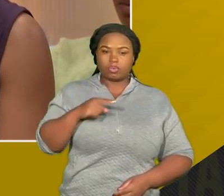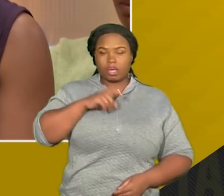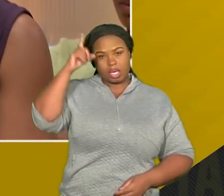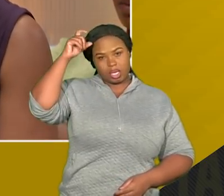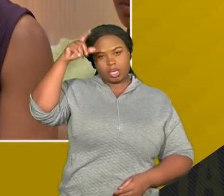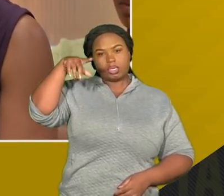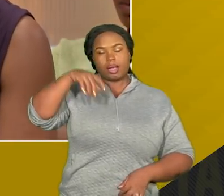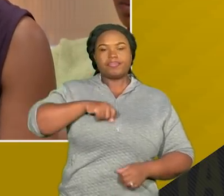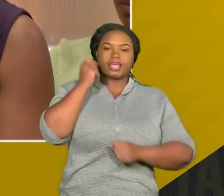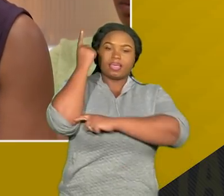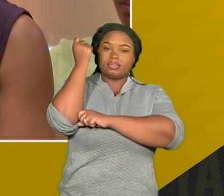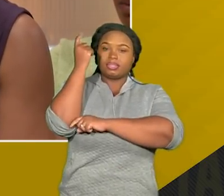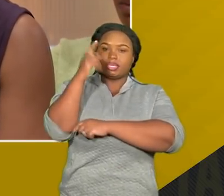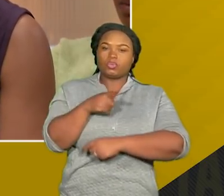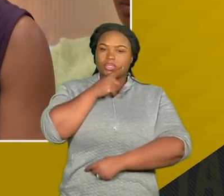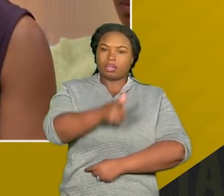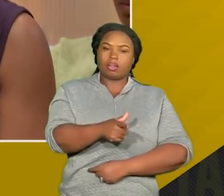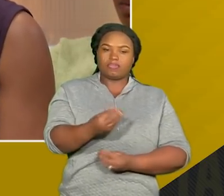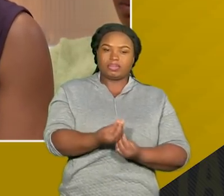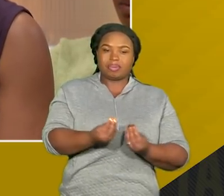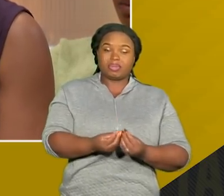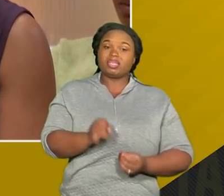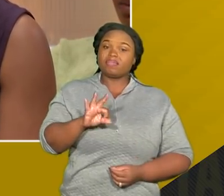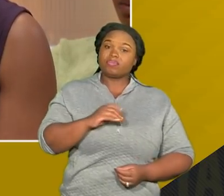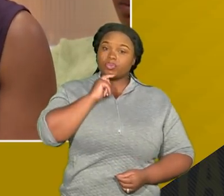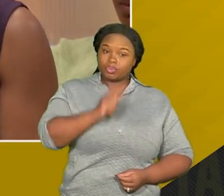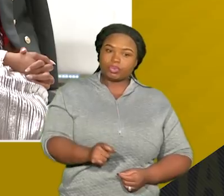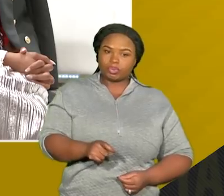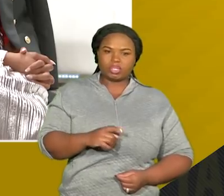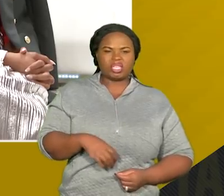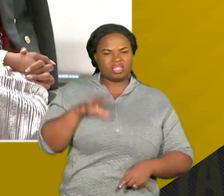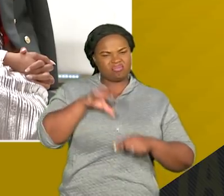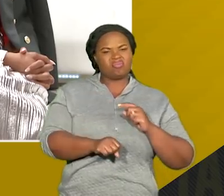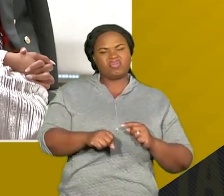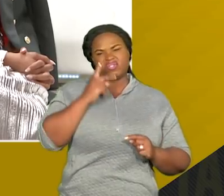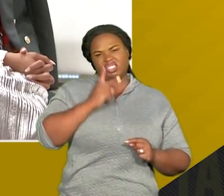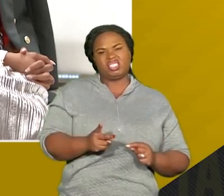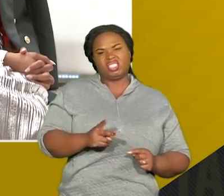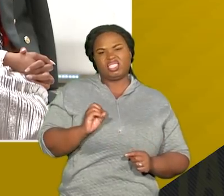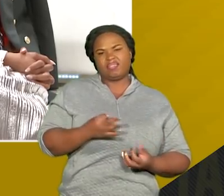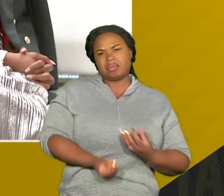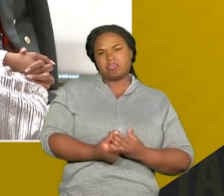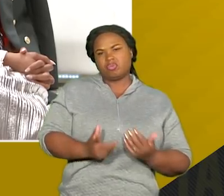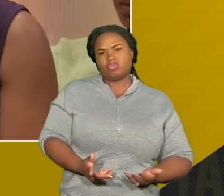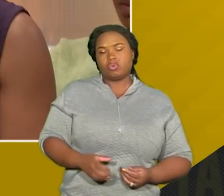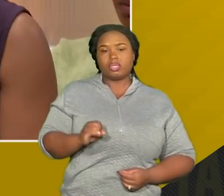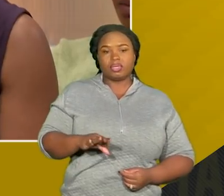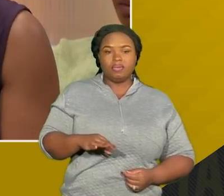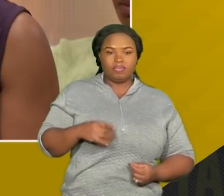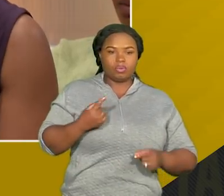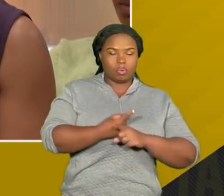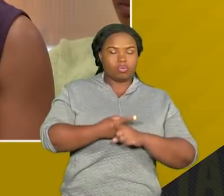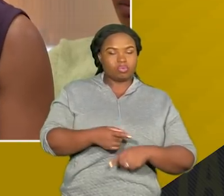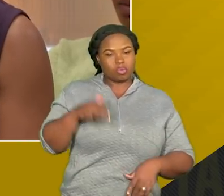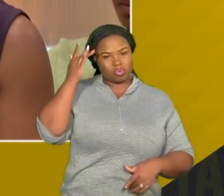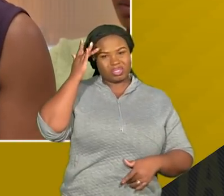to you and inform you of what's happening around you. So if Udlisiwe Ngempela, they should have seen it if that was the case. If it was meningitis, they would have seen that